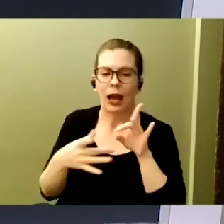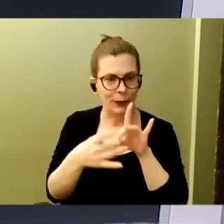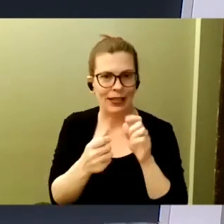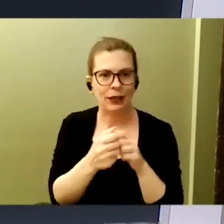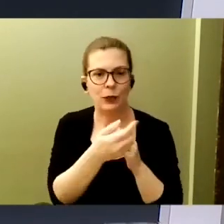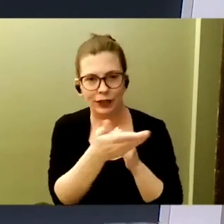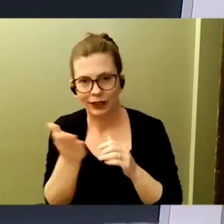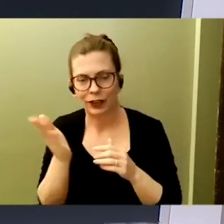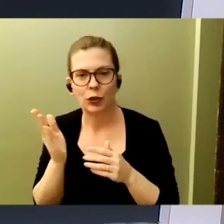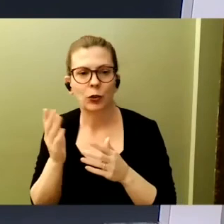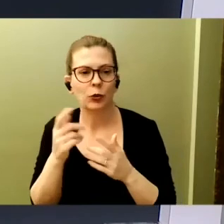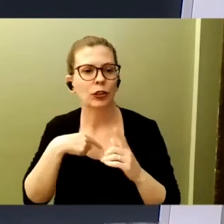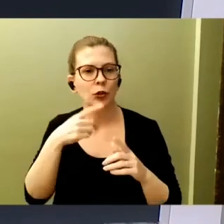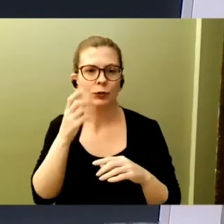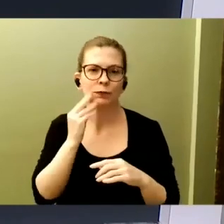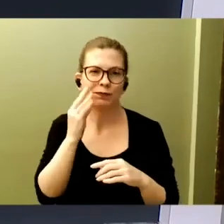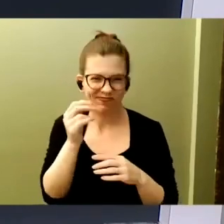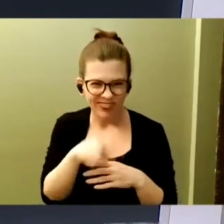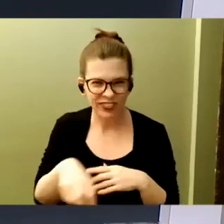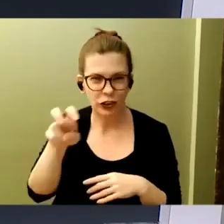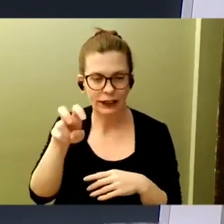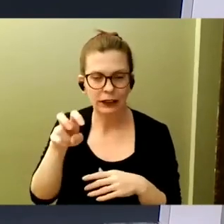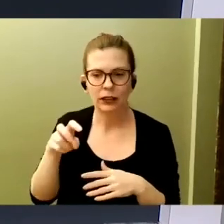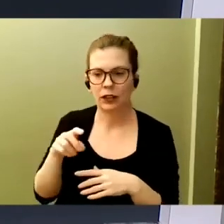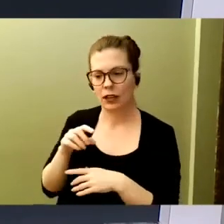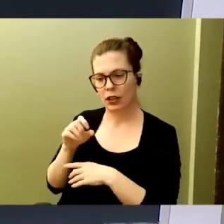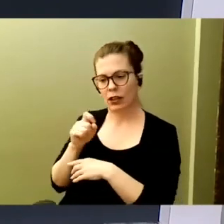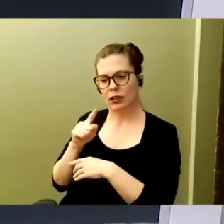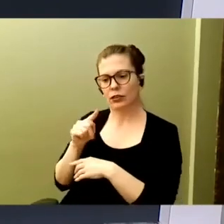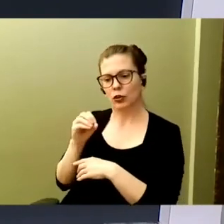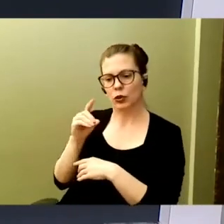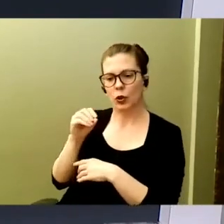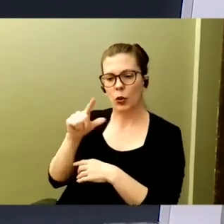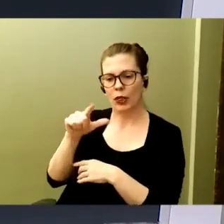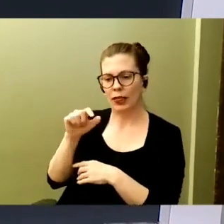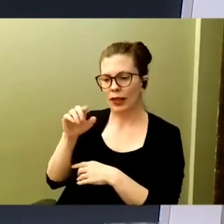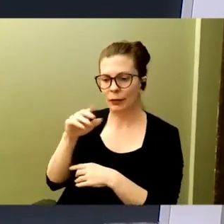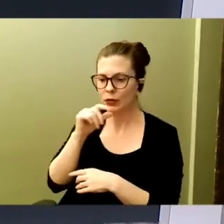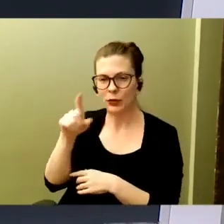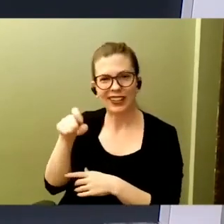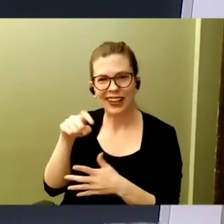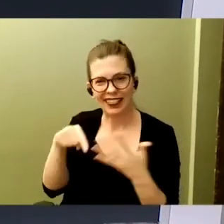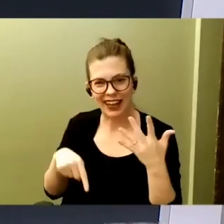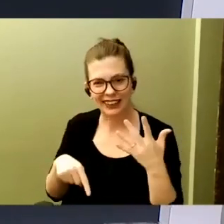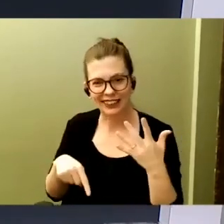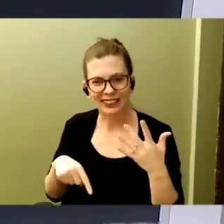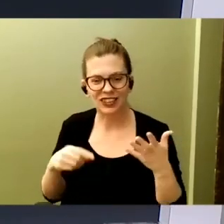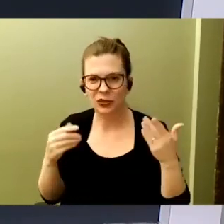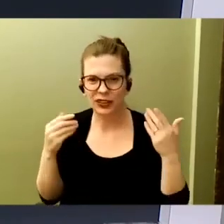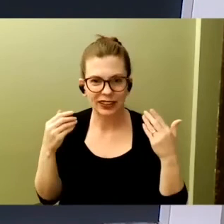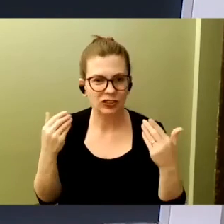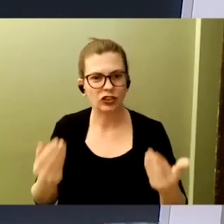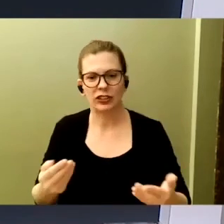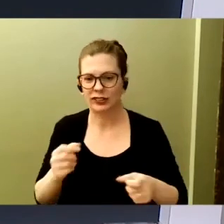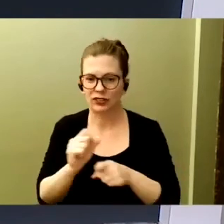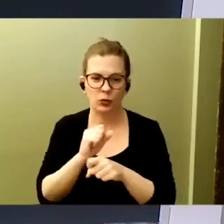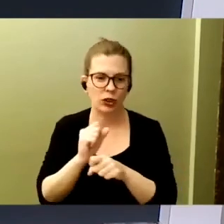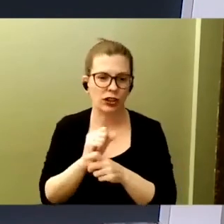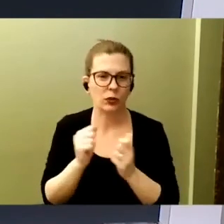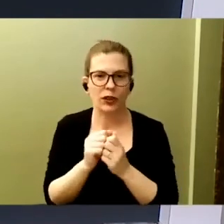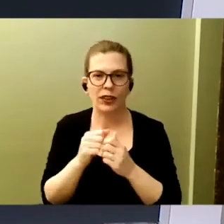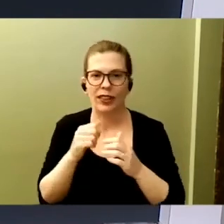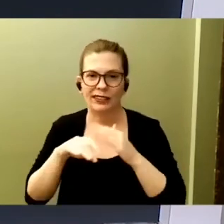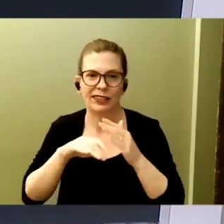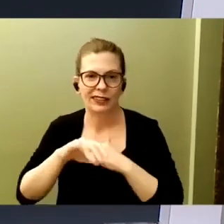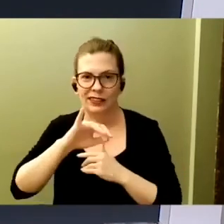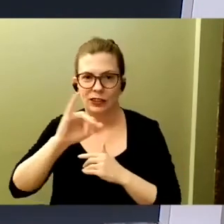journey. But with Studio Lab, you don't need all that. You can get down to business, which is access a Jupyter notebook